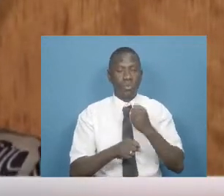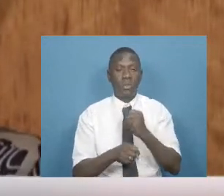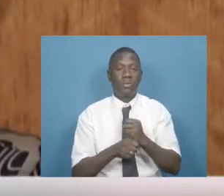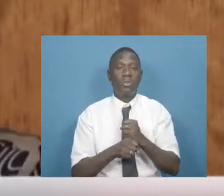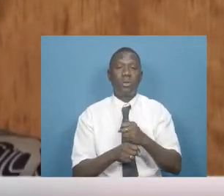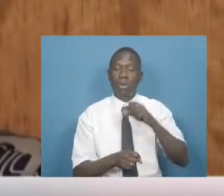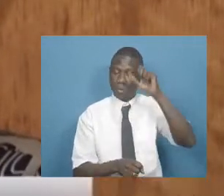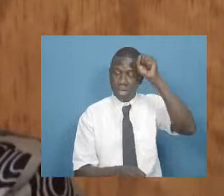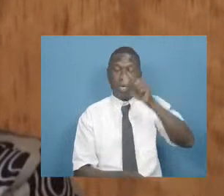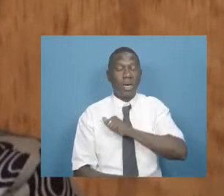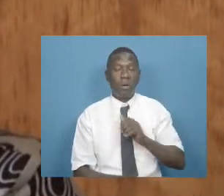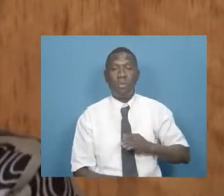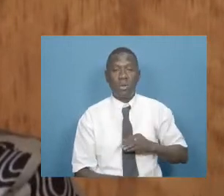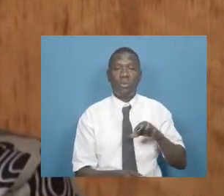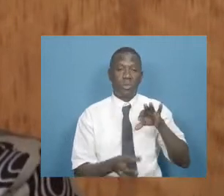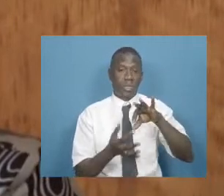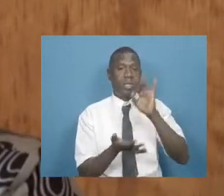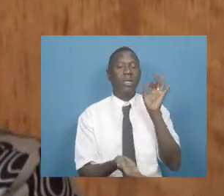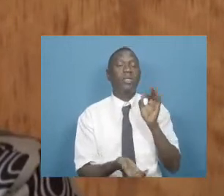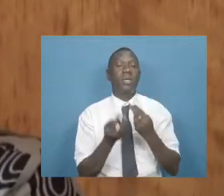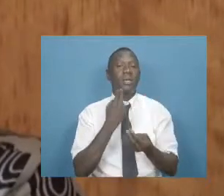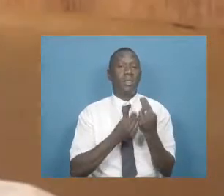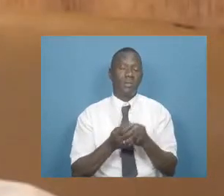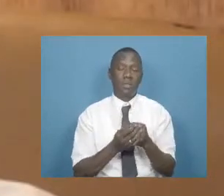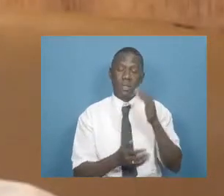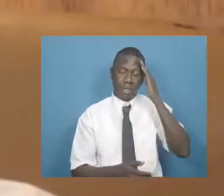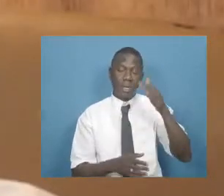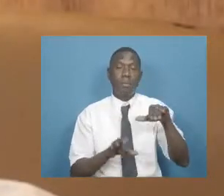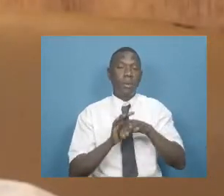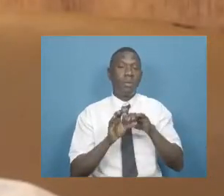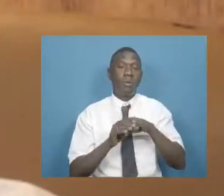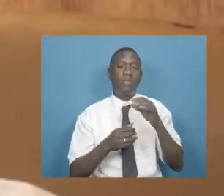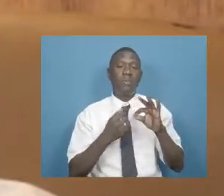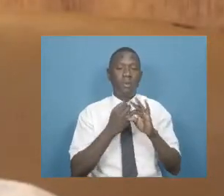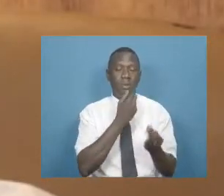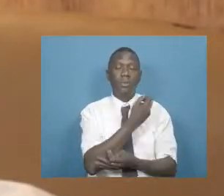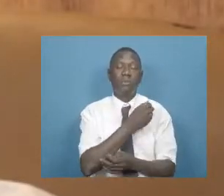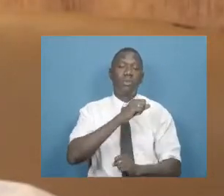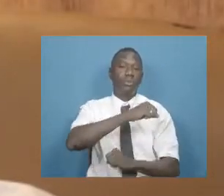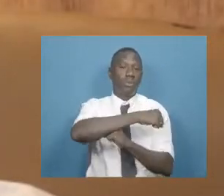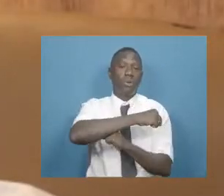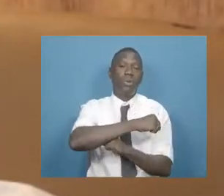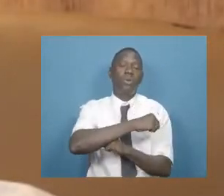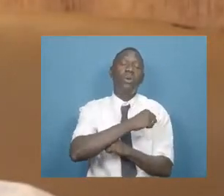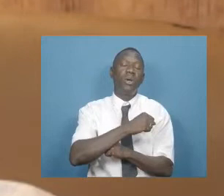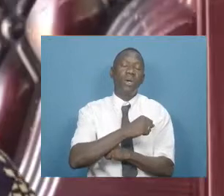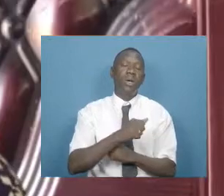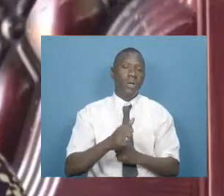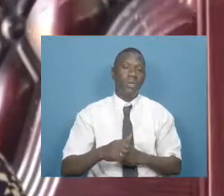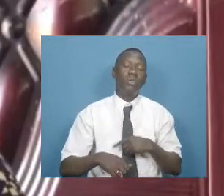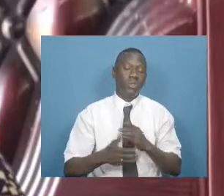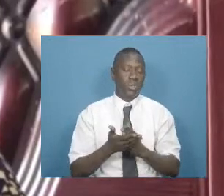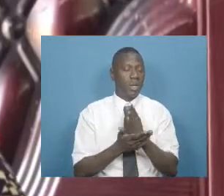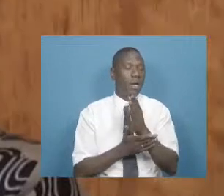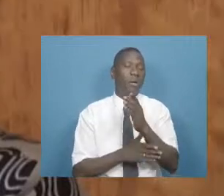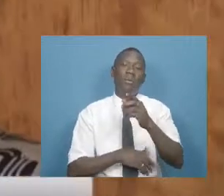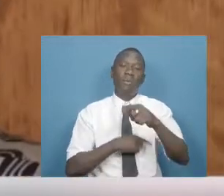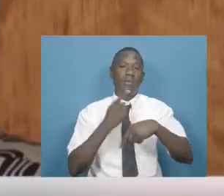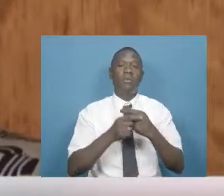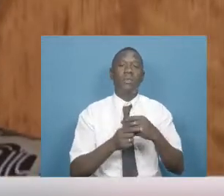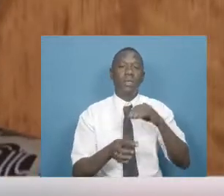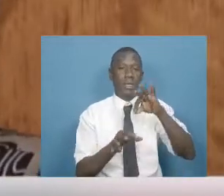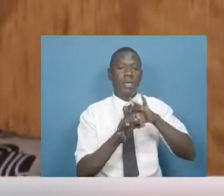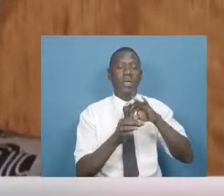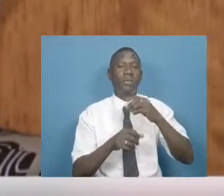was re-elected. She thanked the members of the foundation for their support and commitment throughout the electoral cycle.